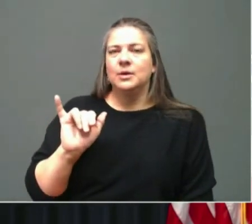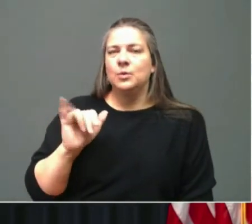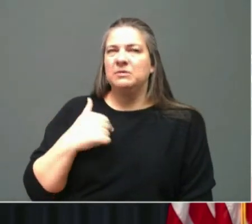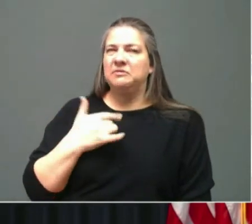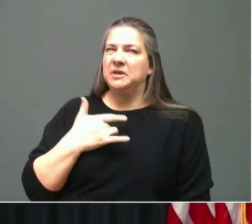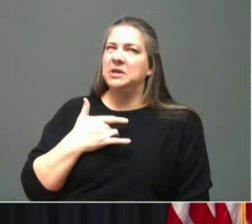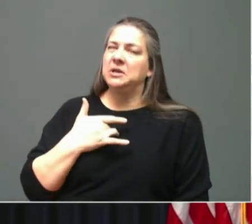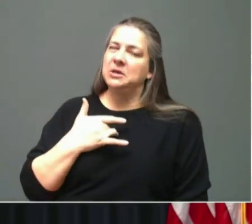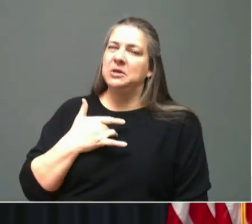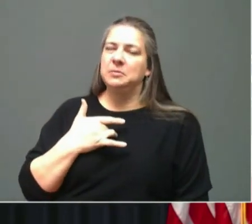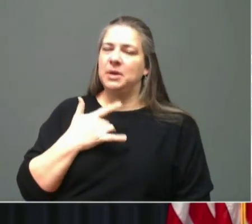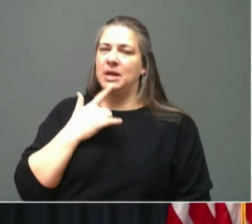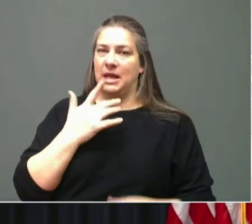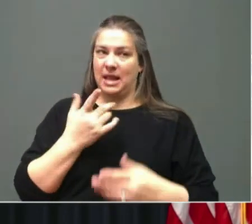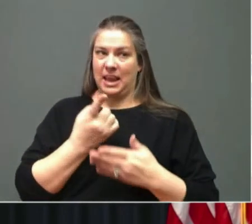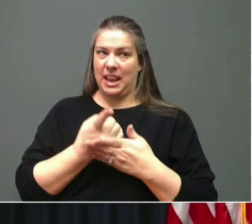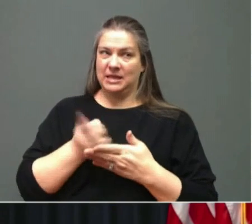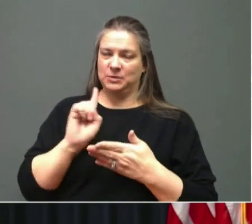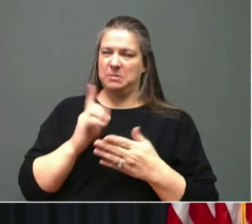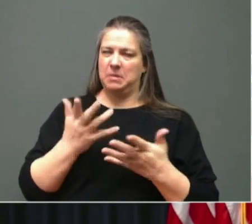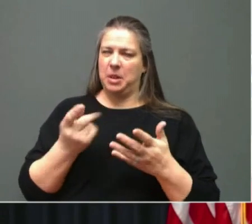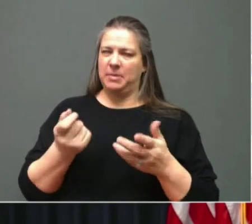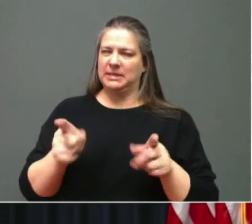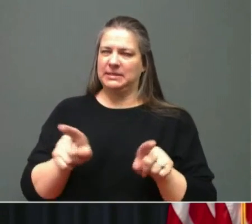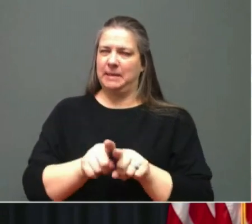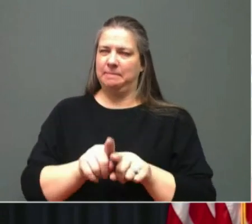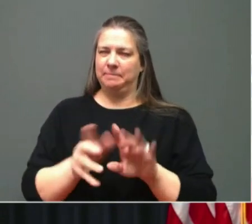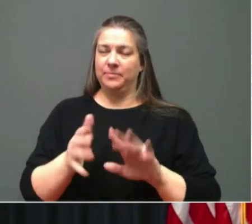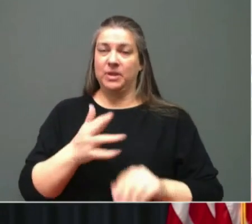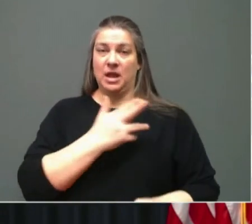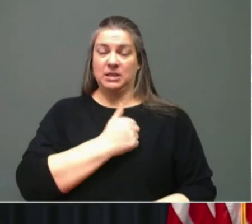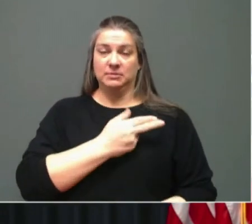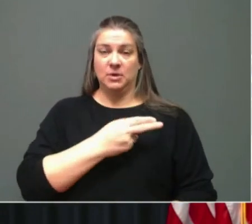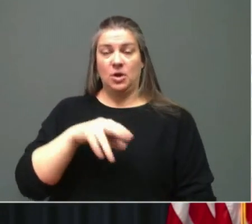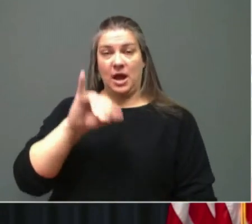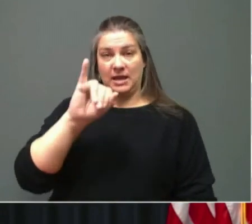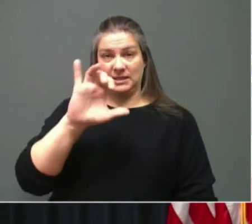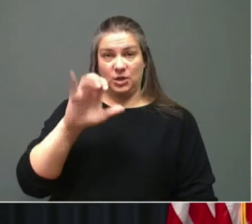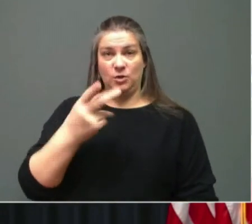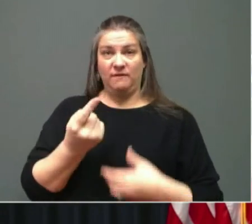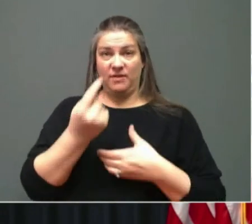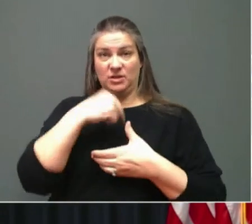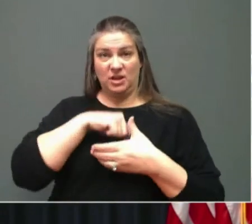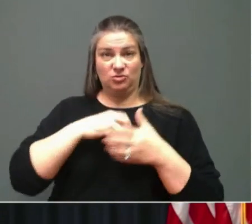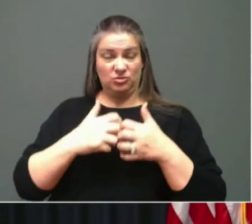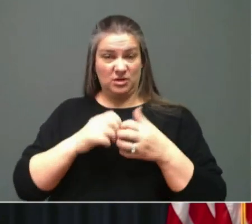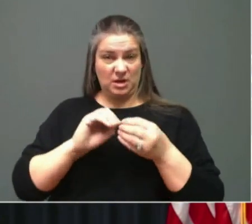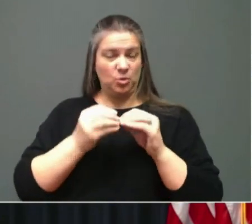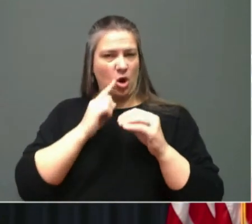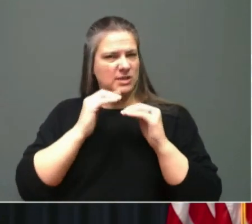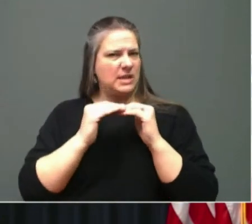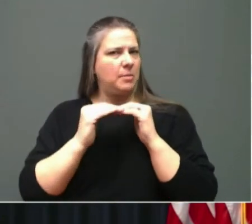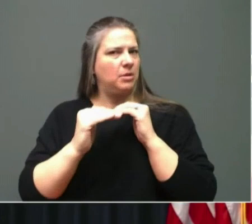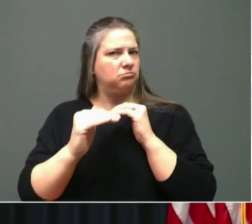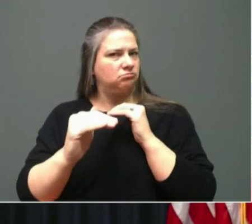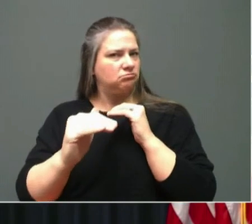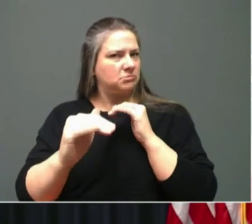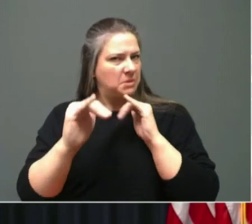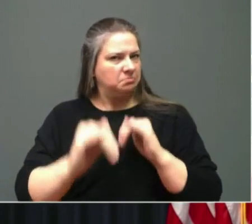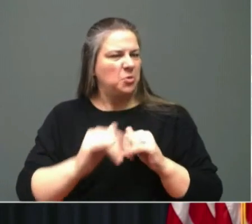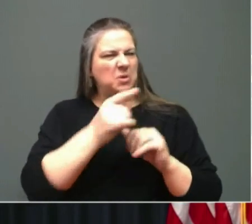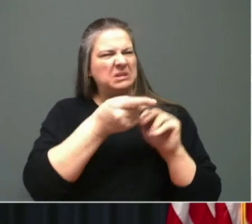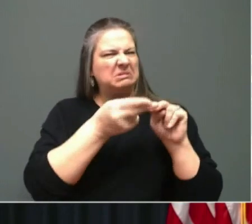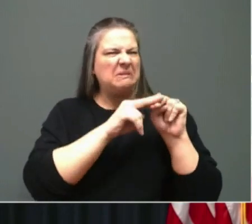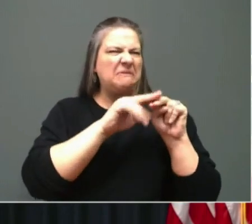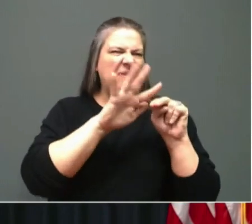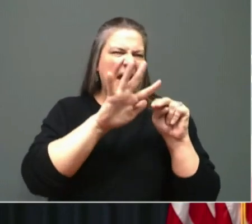had last week. Our hospitalization, ICU, and ventilator numbers are all really stable too. One's up 5, one's down